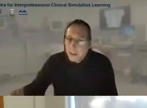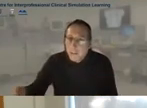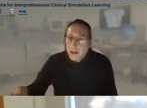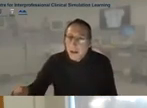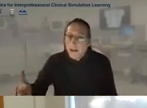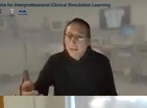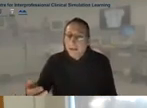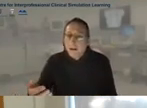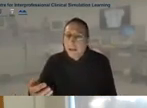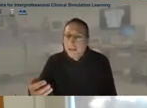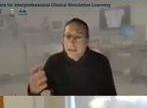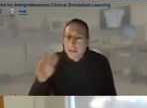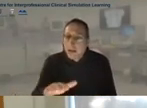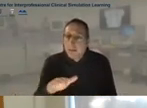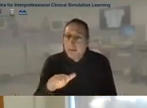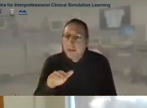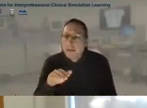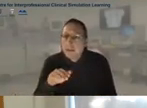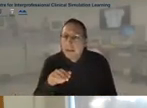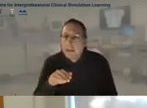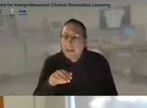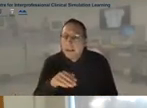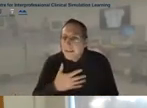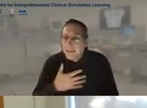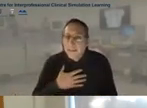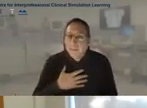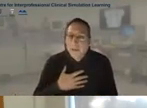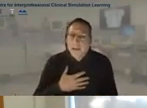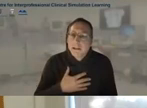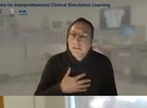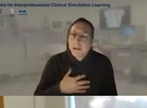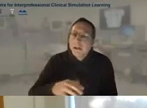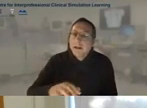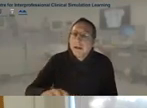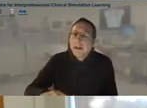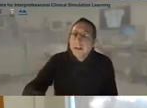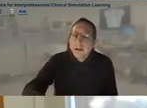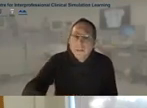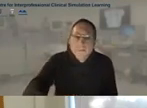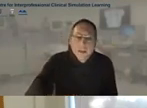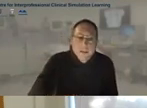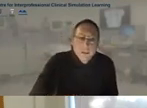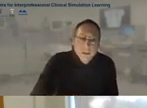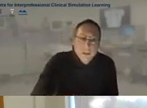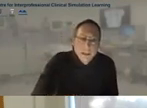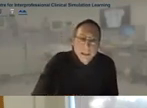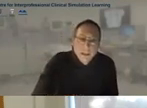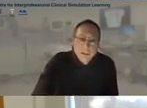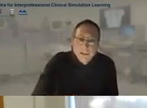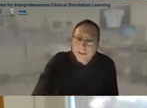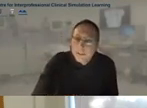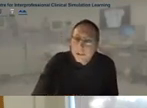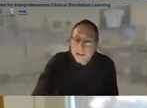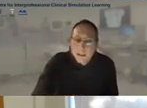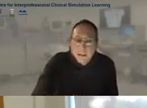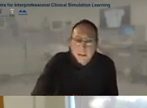wait to tell my colleague that they should come and do this. That's really precious to me. And so we're really grateful to have